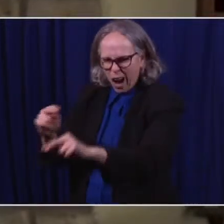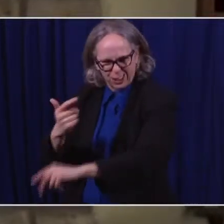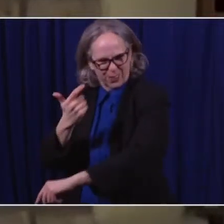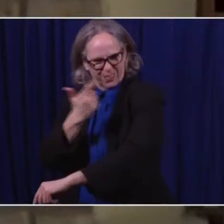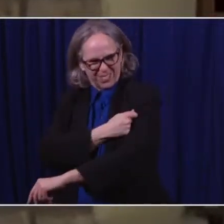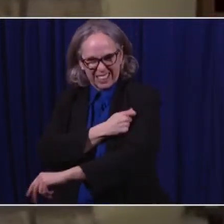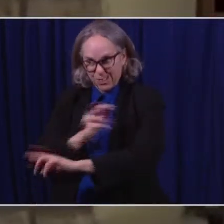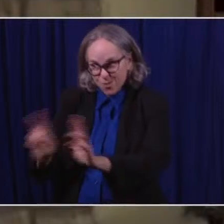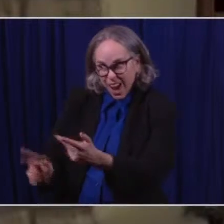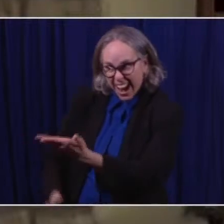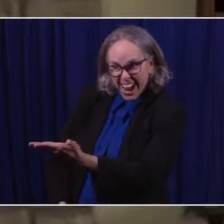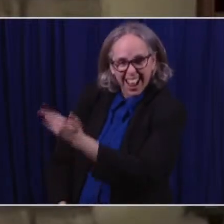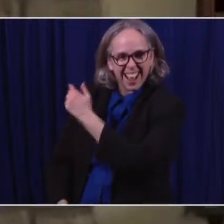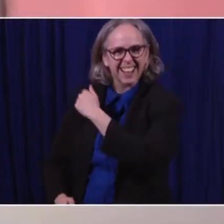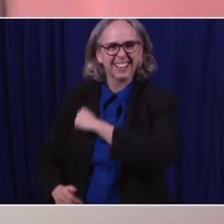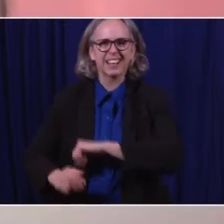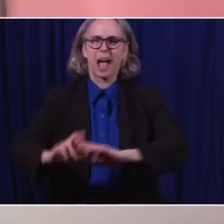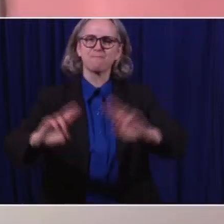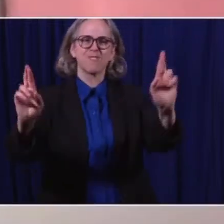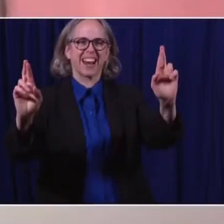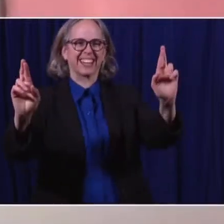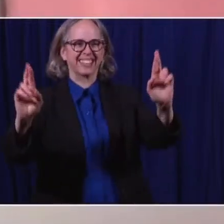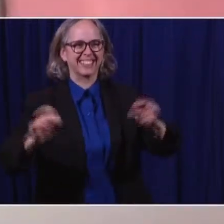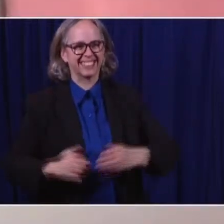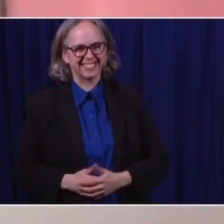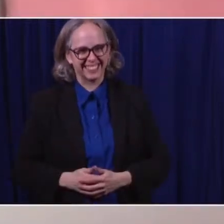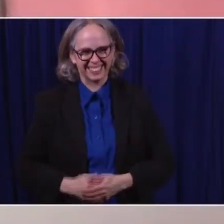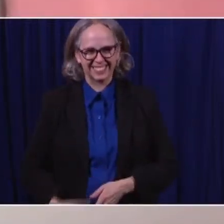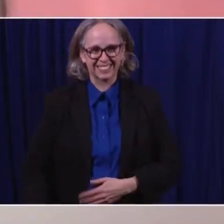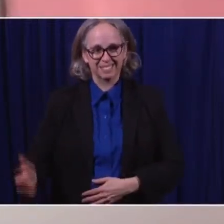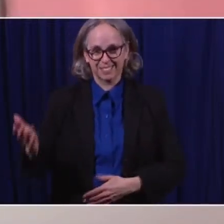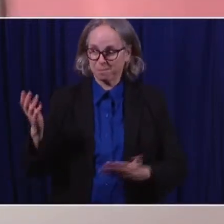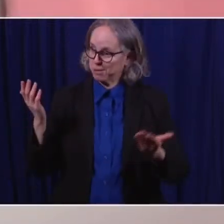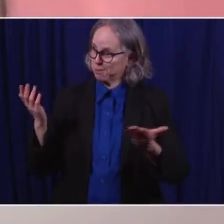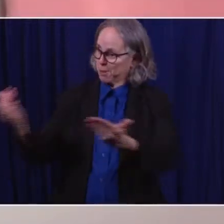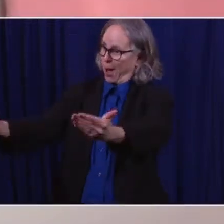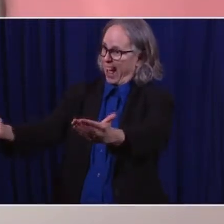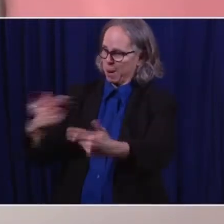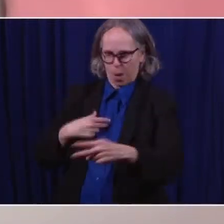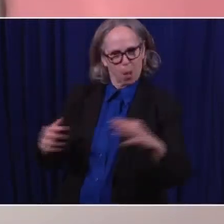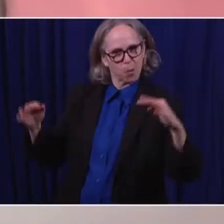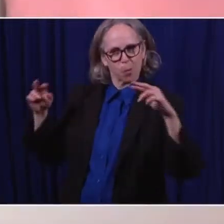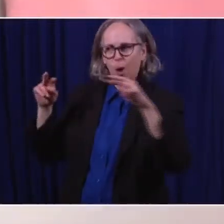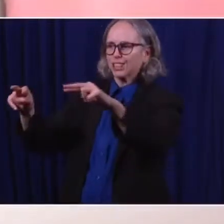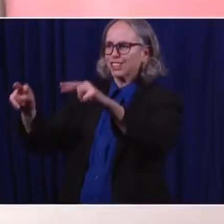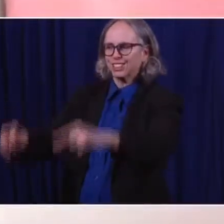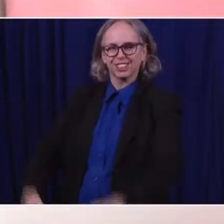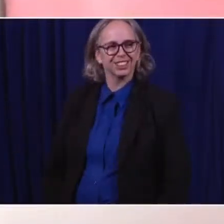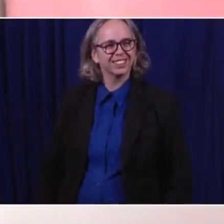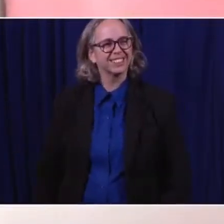today? I'm all set. You're all set. All right. We'll watch you if that's okay. Very good.